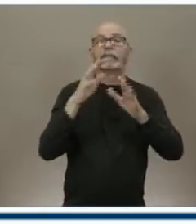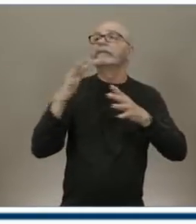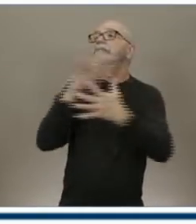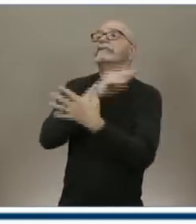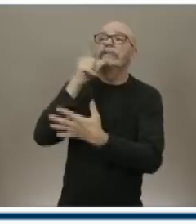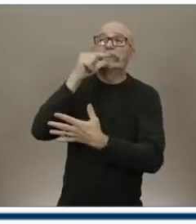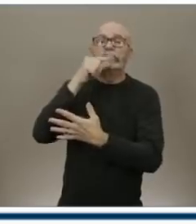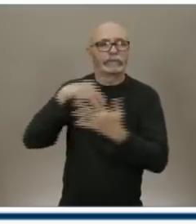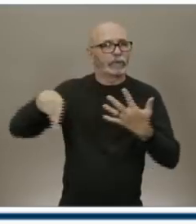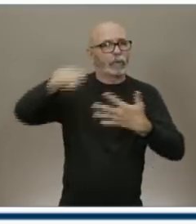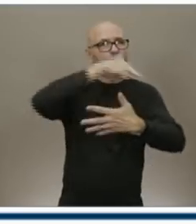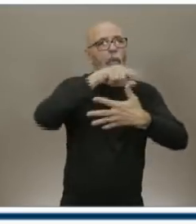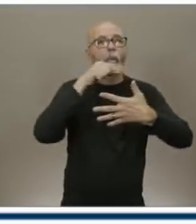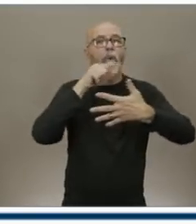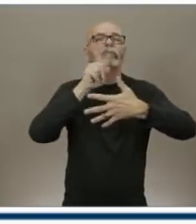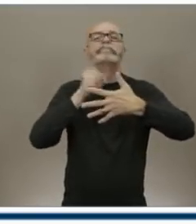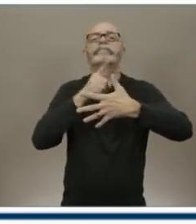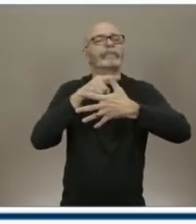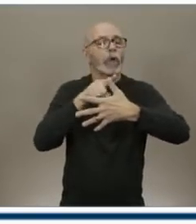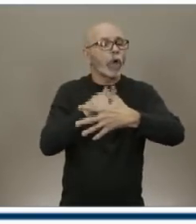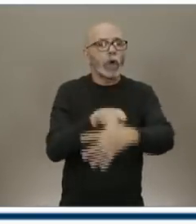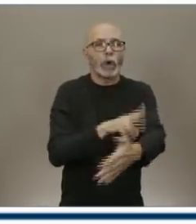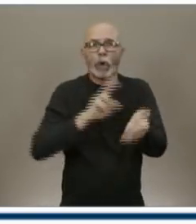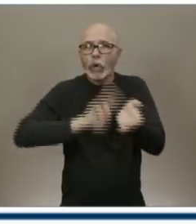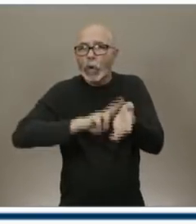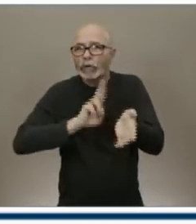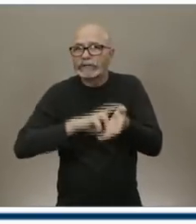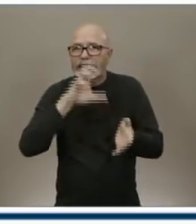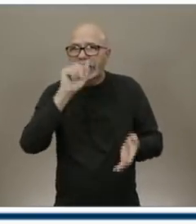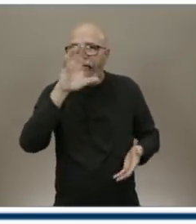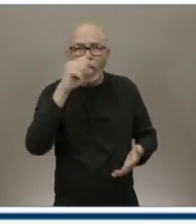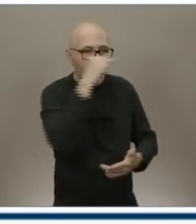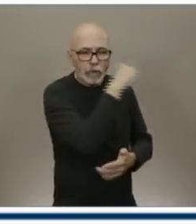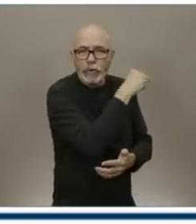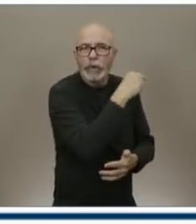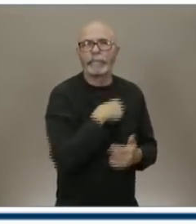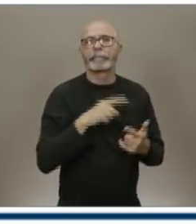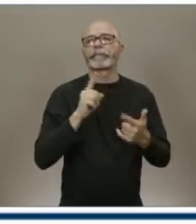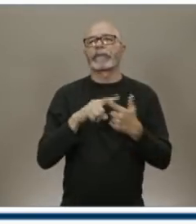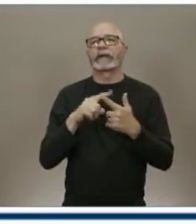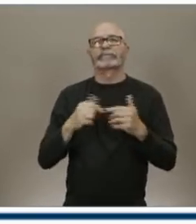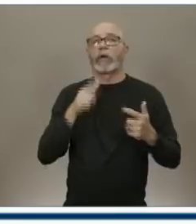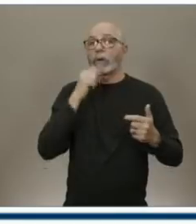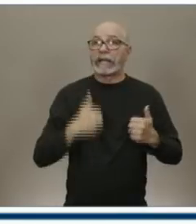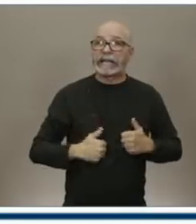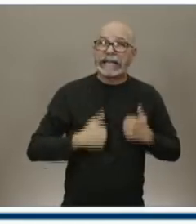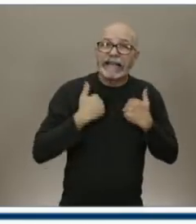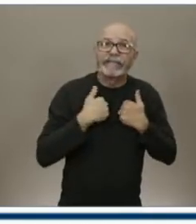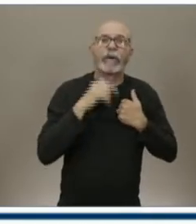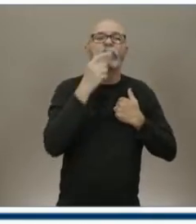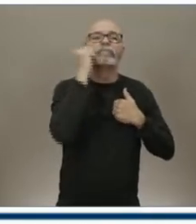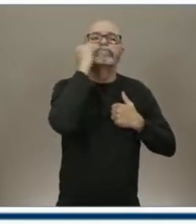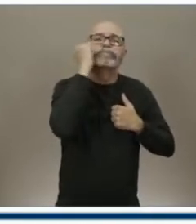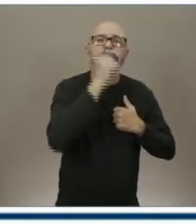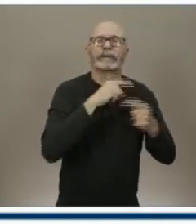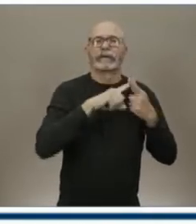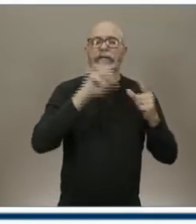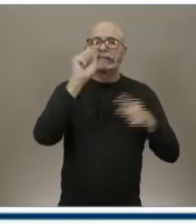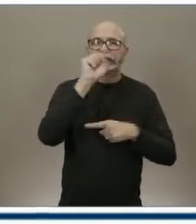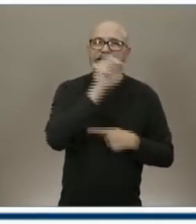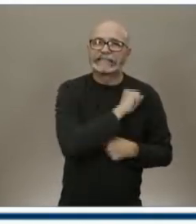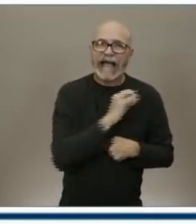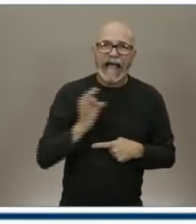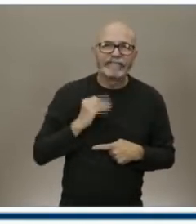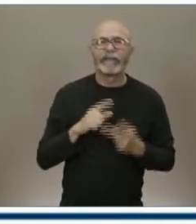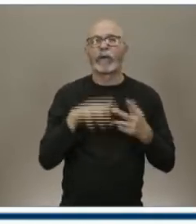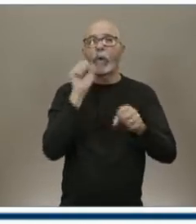be focusing on long-term care residents and staff, frontline healthcare workers who are closely involved in the